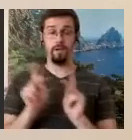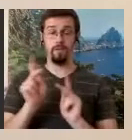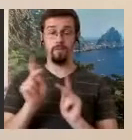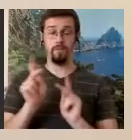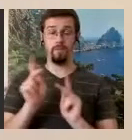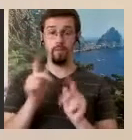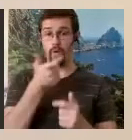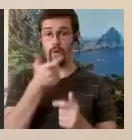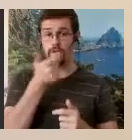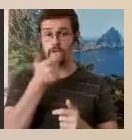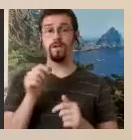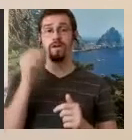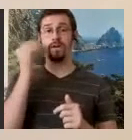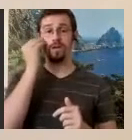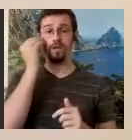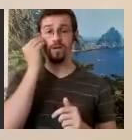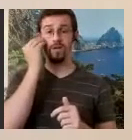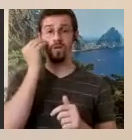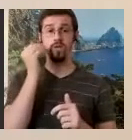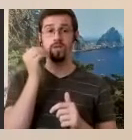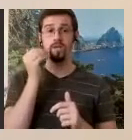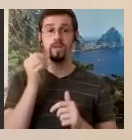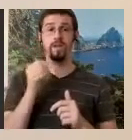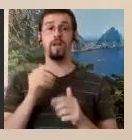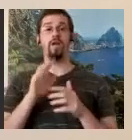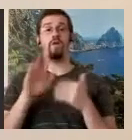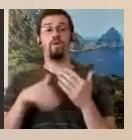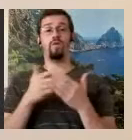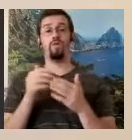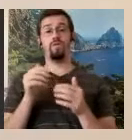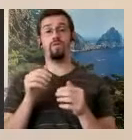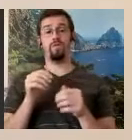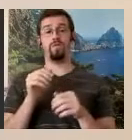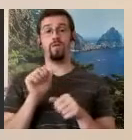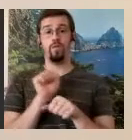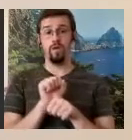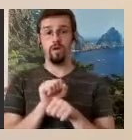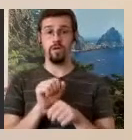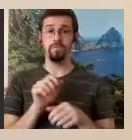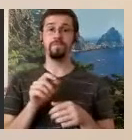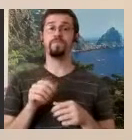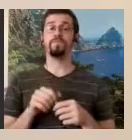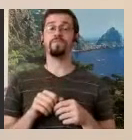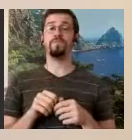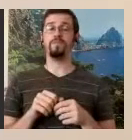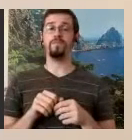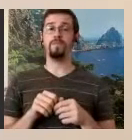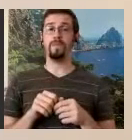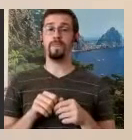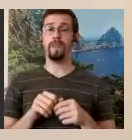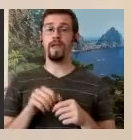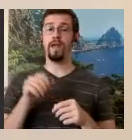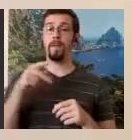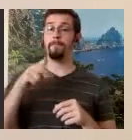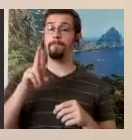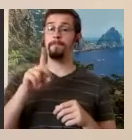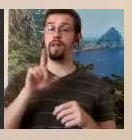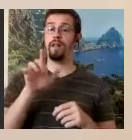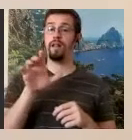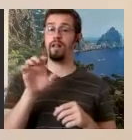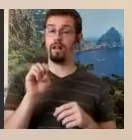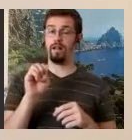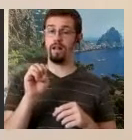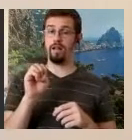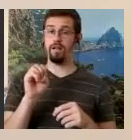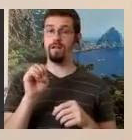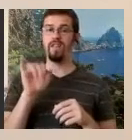know what a puddle is, but just in case you don't, it is the name of a file when you're using Sign Puddle Online, which is the